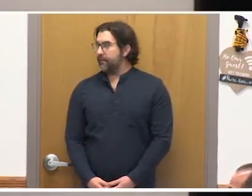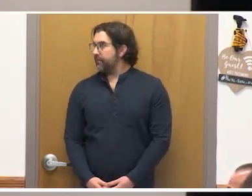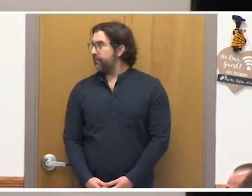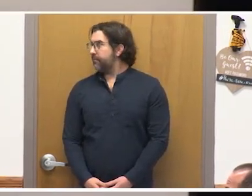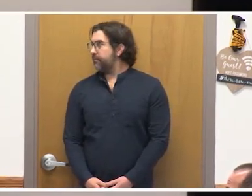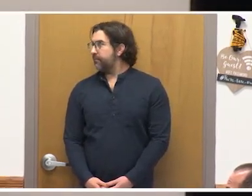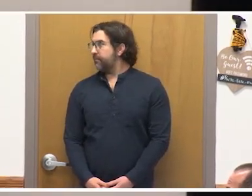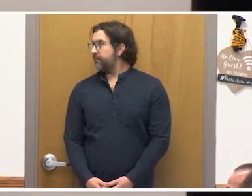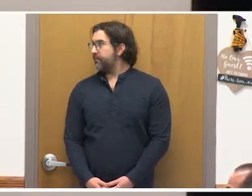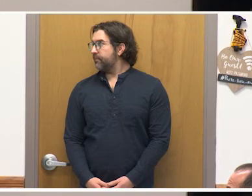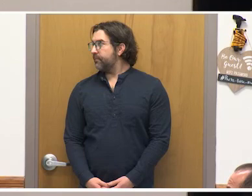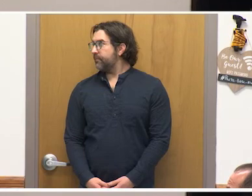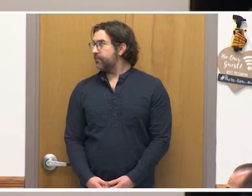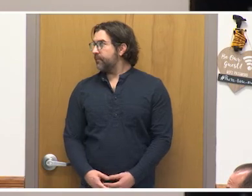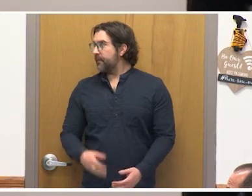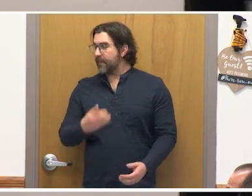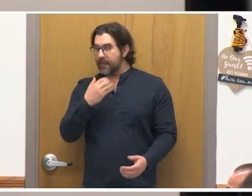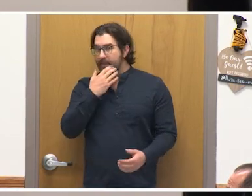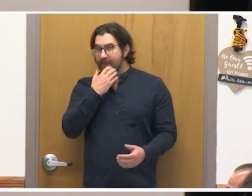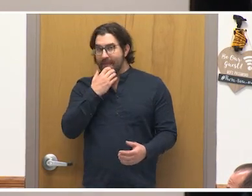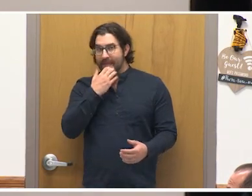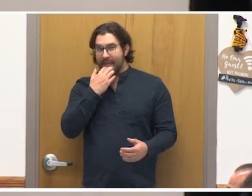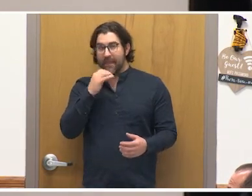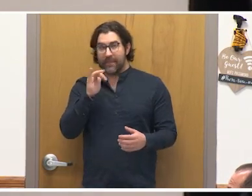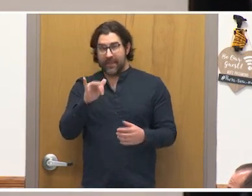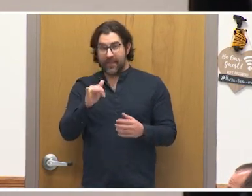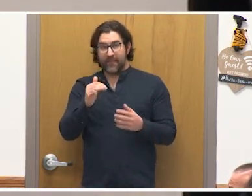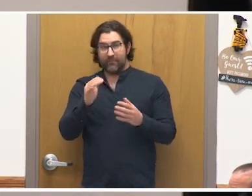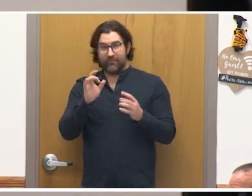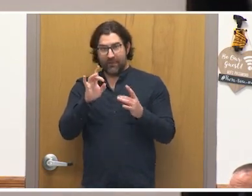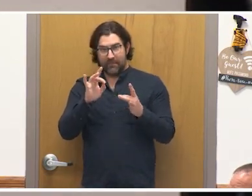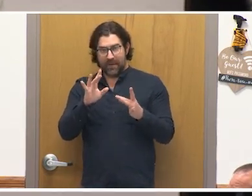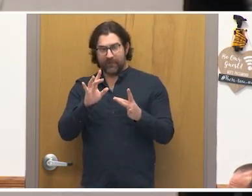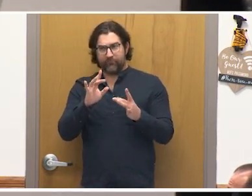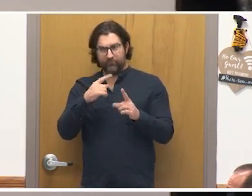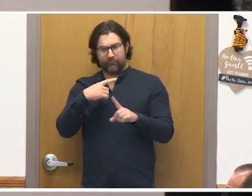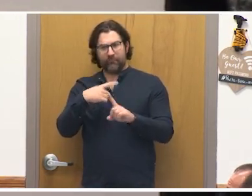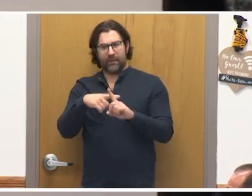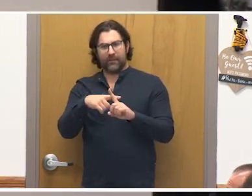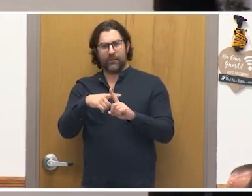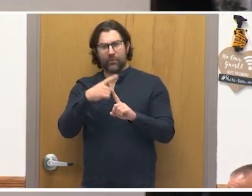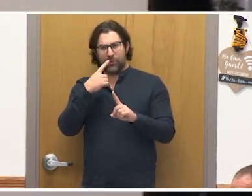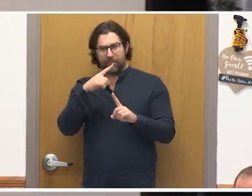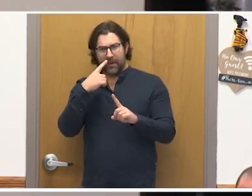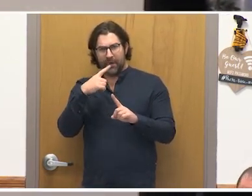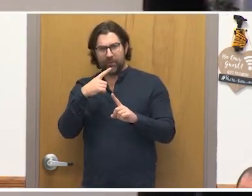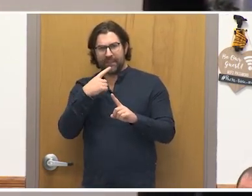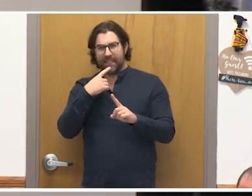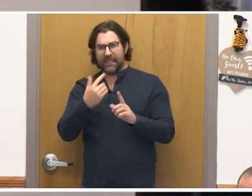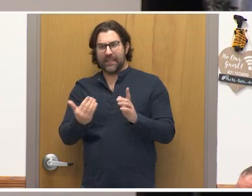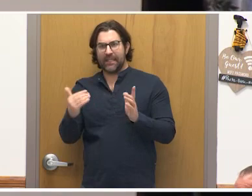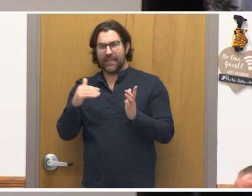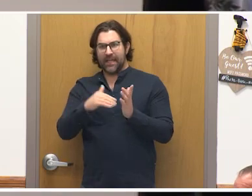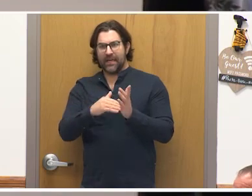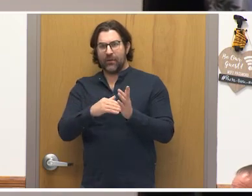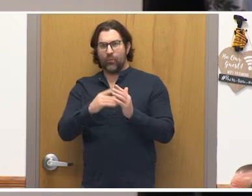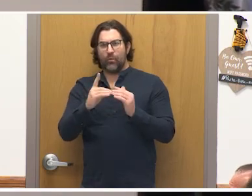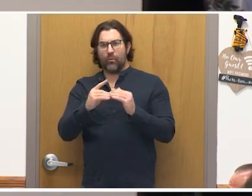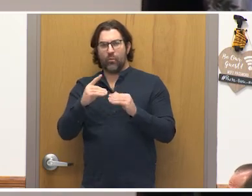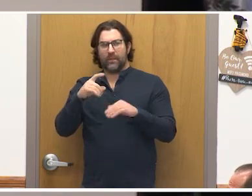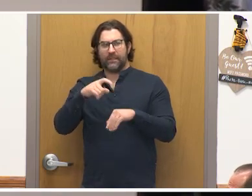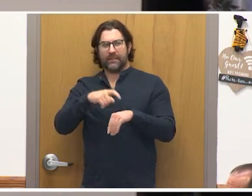Those are the types of things that we do want to hear about in this meeting. So could you repeat that one more time for us